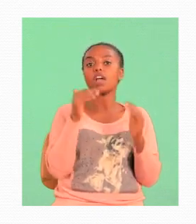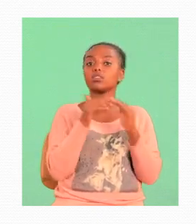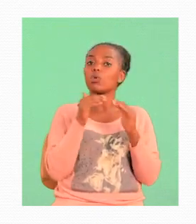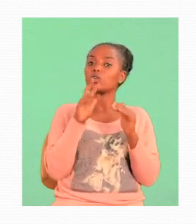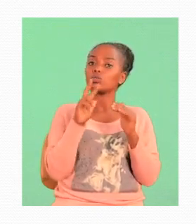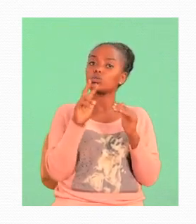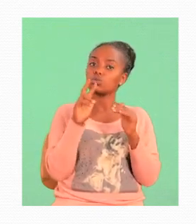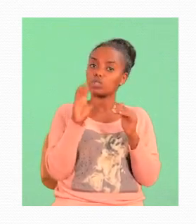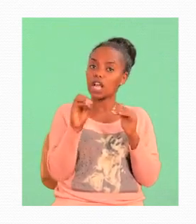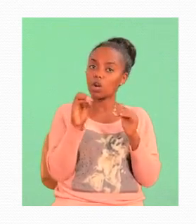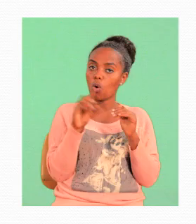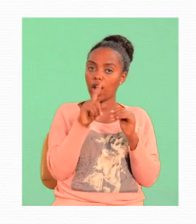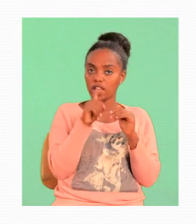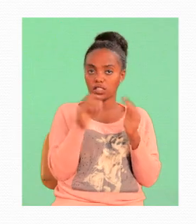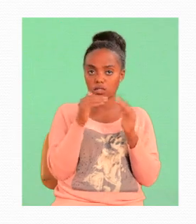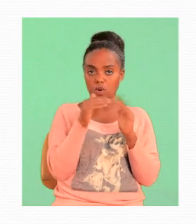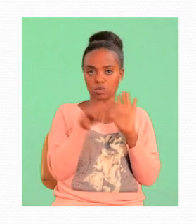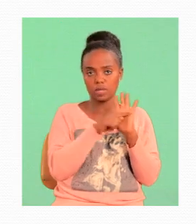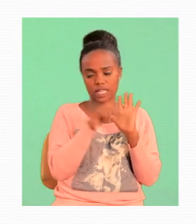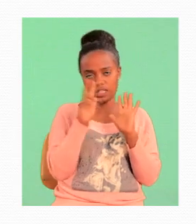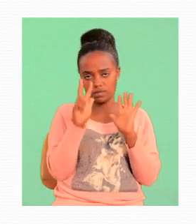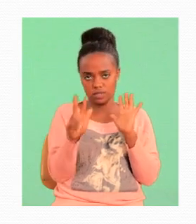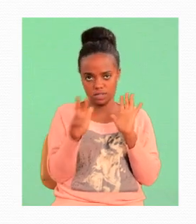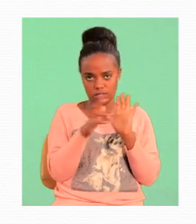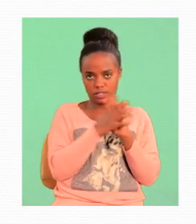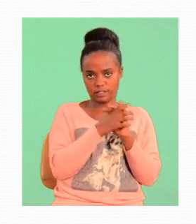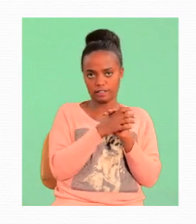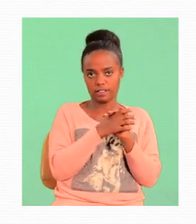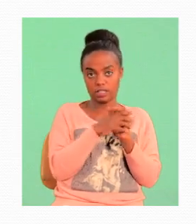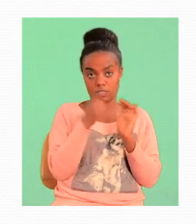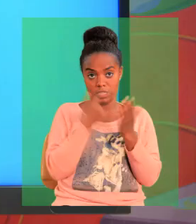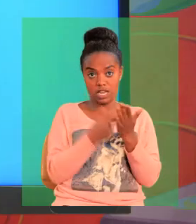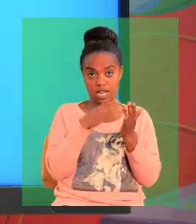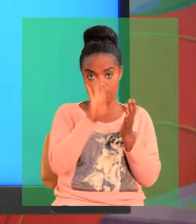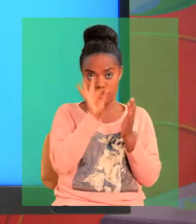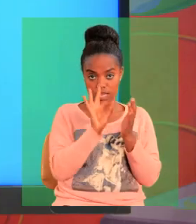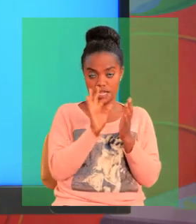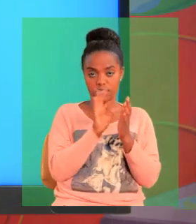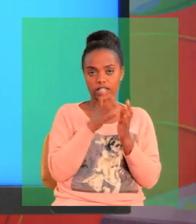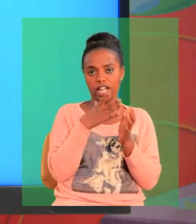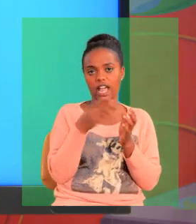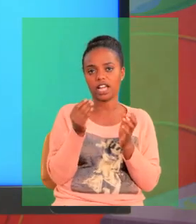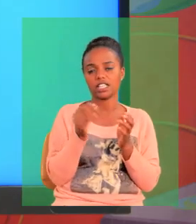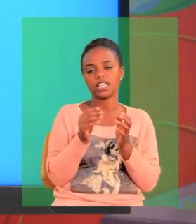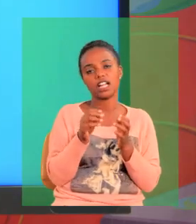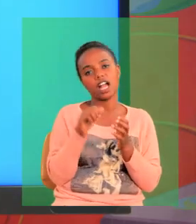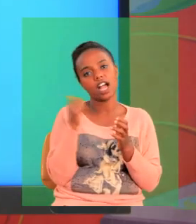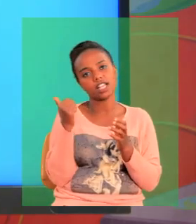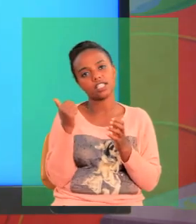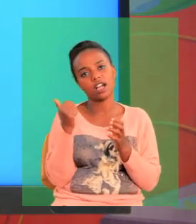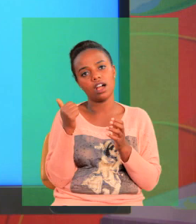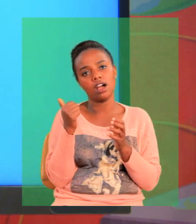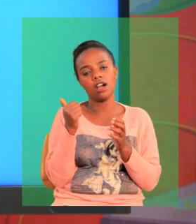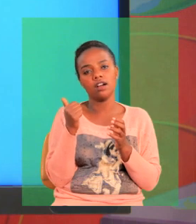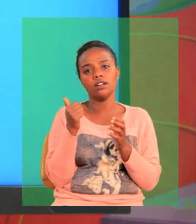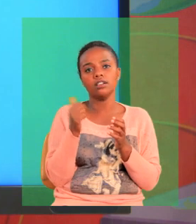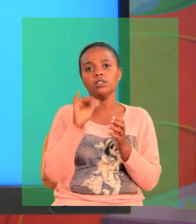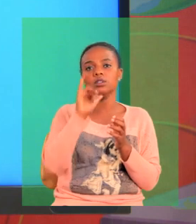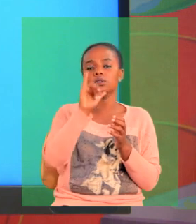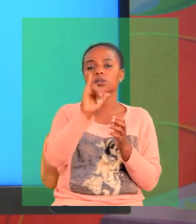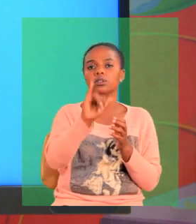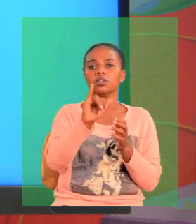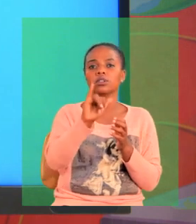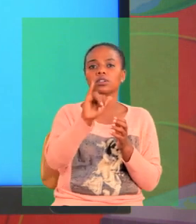0, x will be this negative 3. You will have this one. And the other line, y